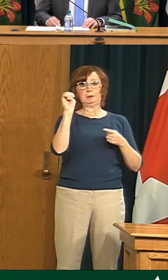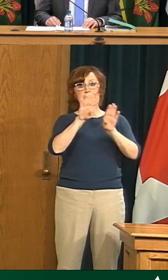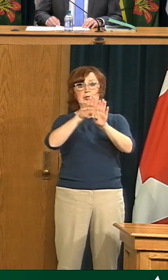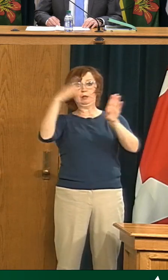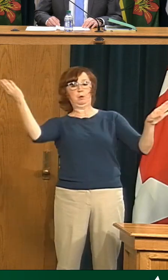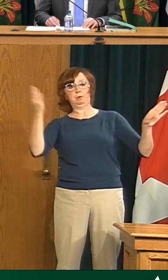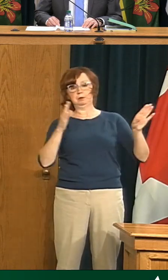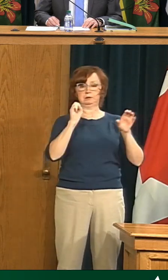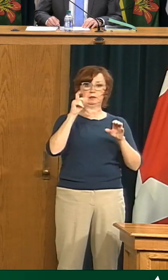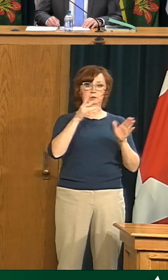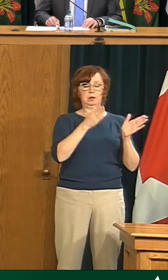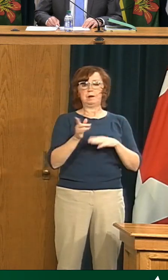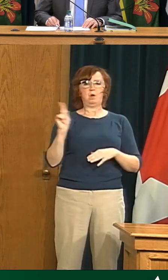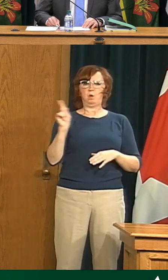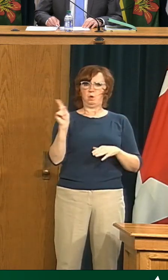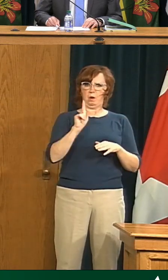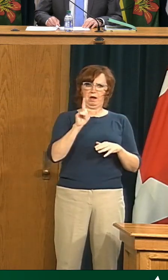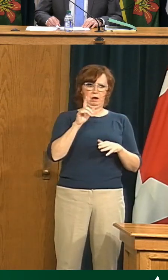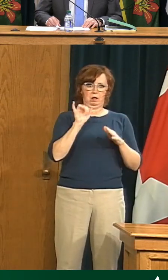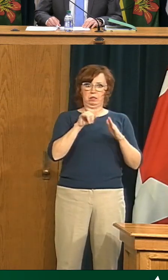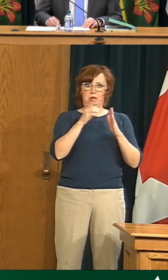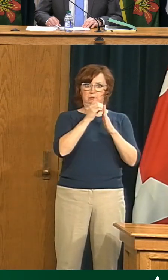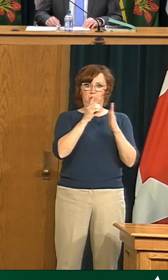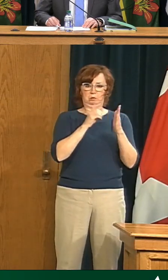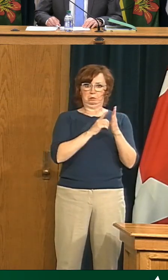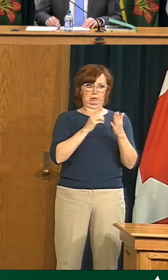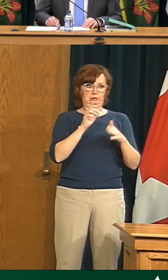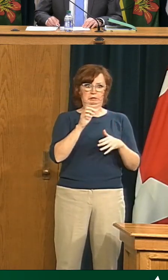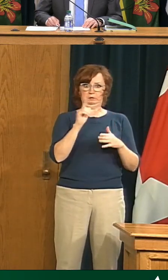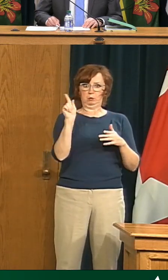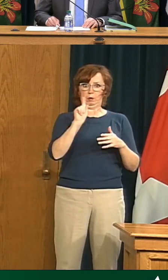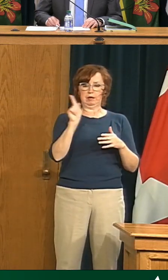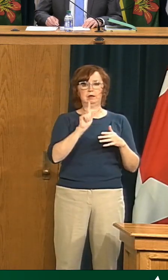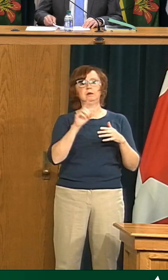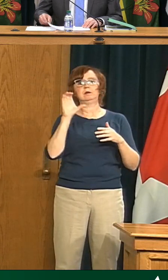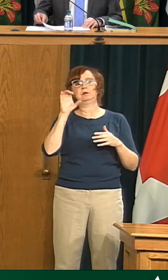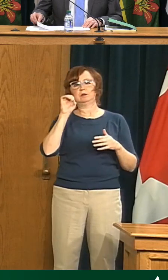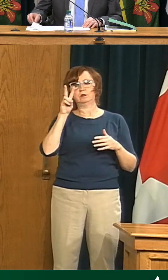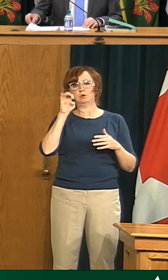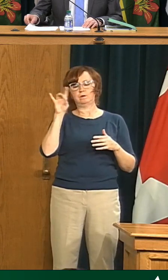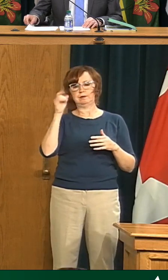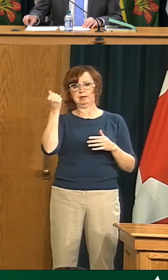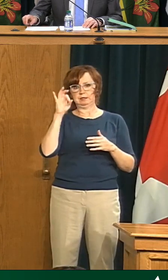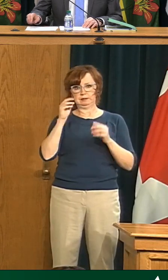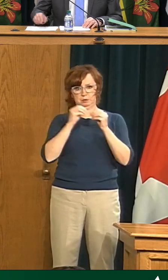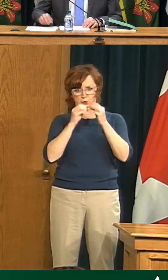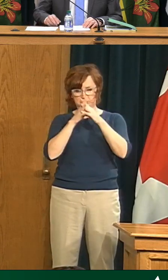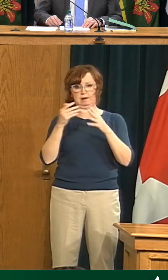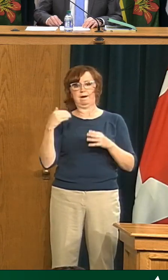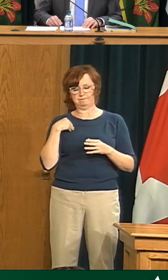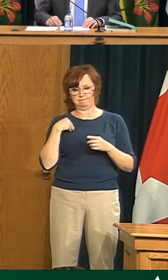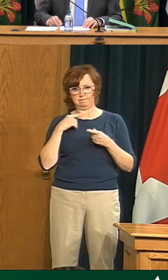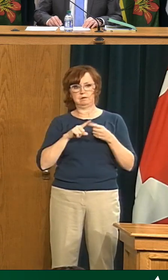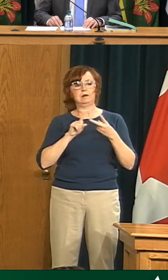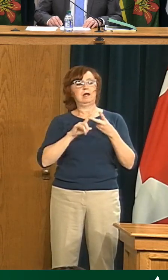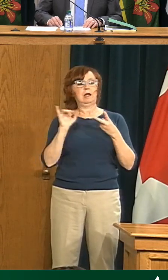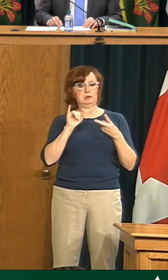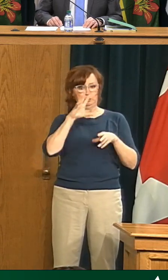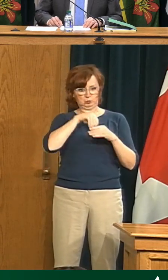this document can be found on the province's COVID-19 website. And it's also provided as part of the media package here